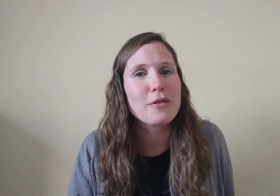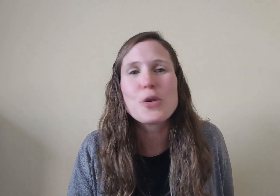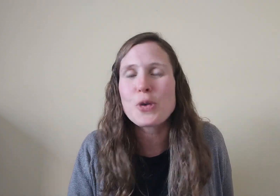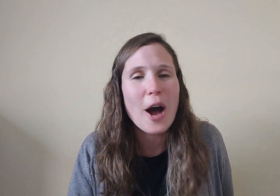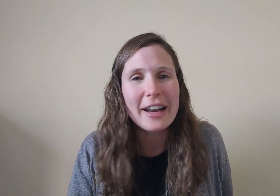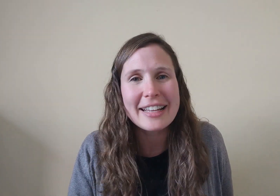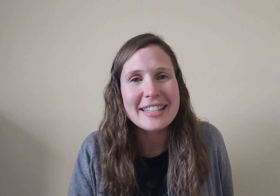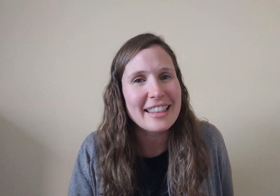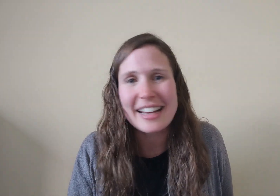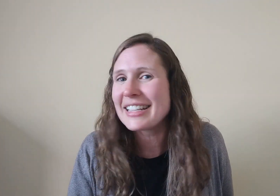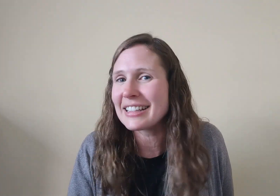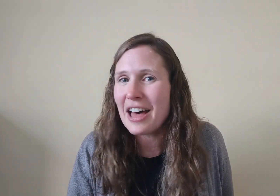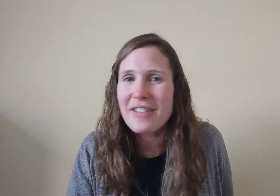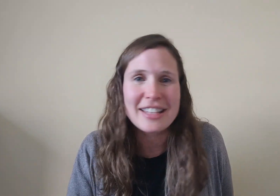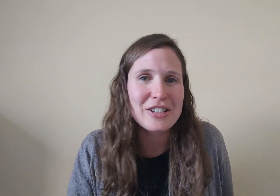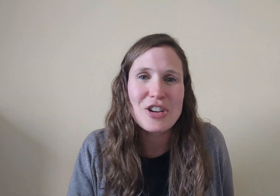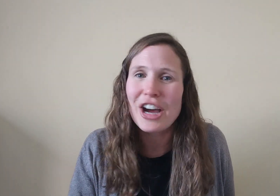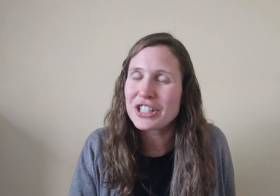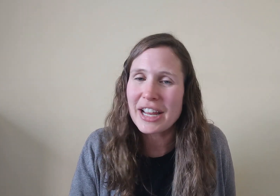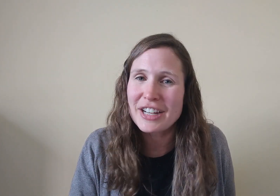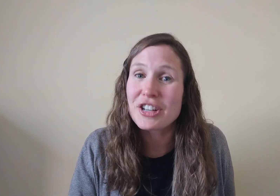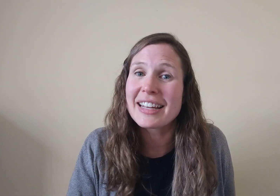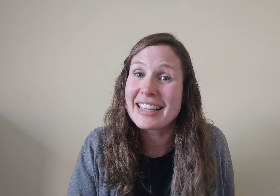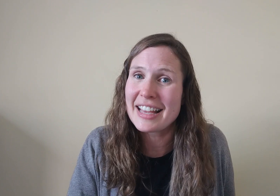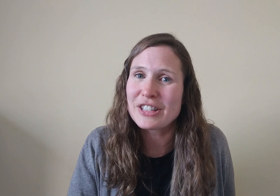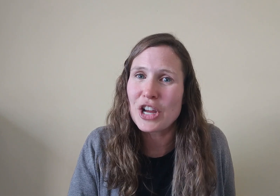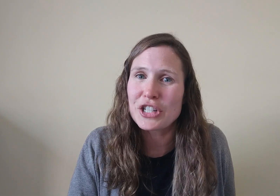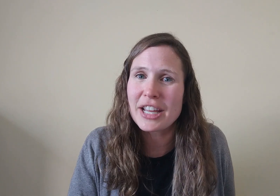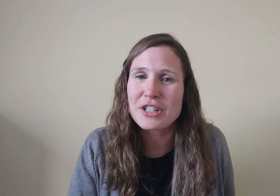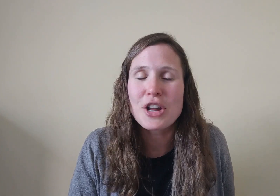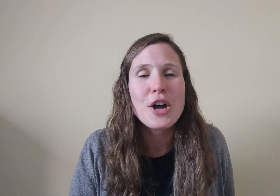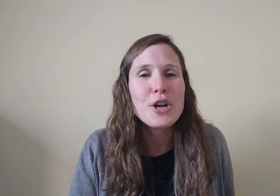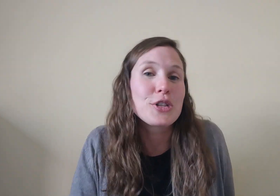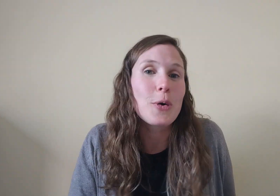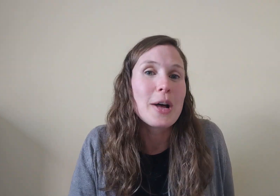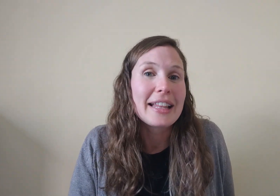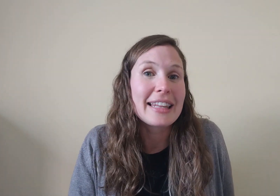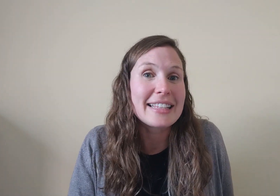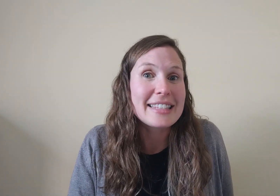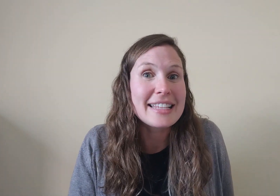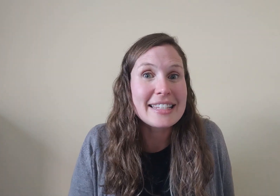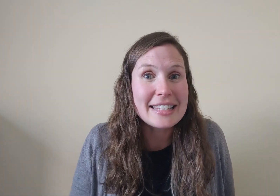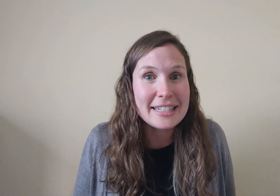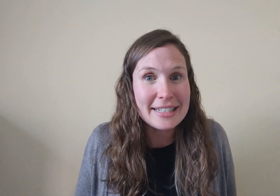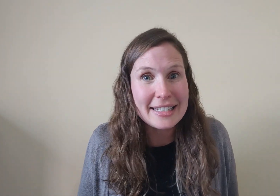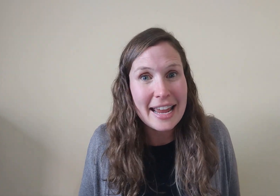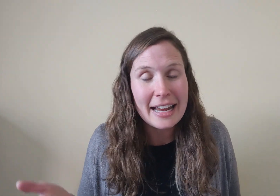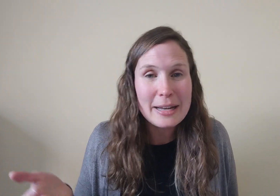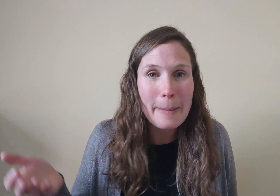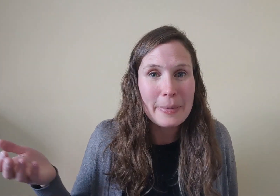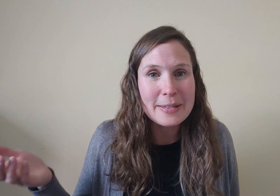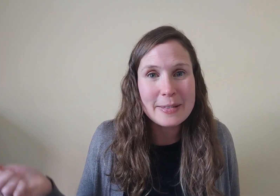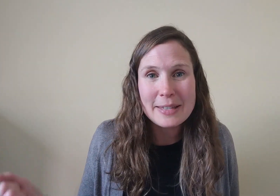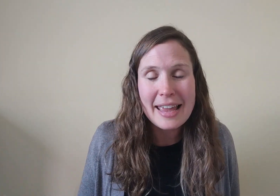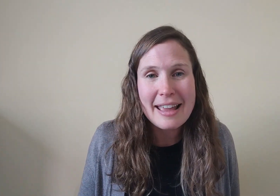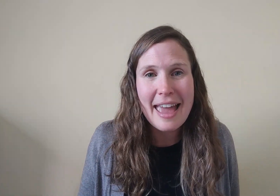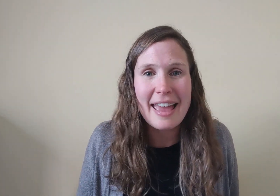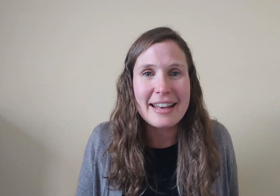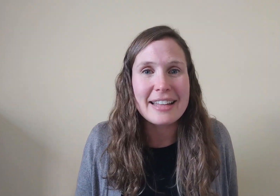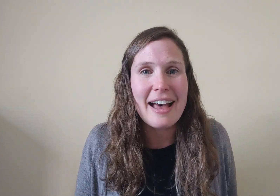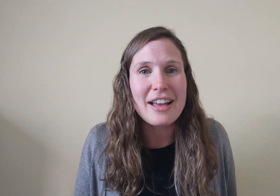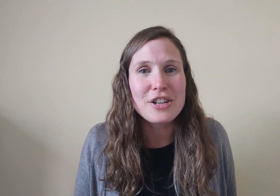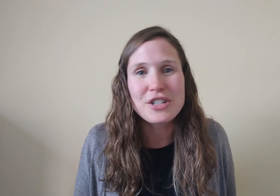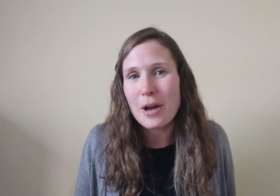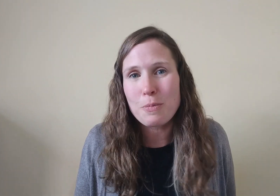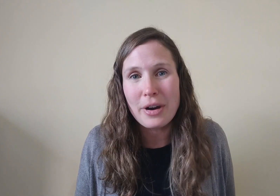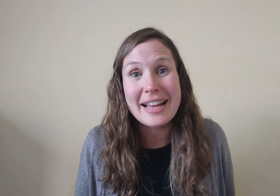the truth of who God is and that his love has not changed and he has not changed. So let's stand up and sing